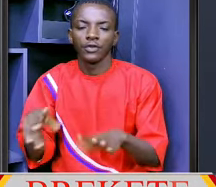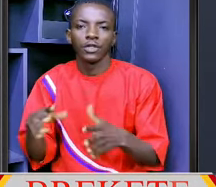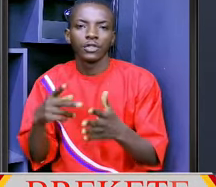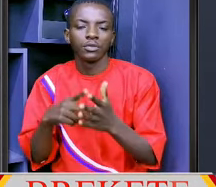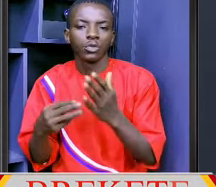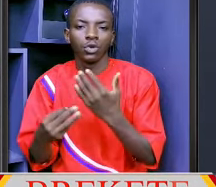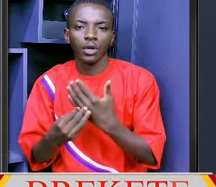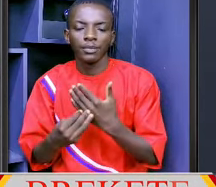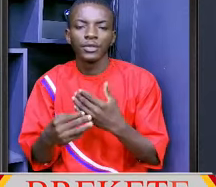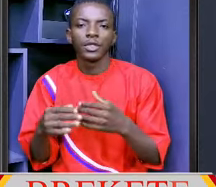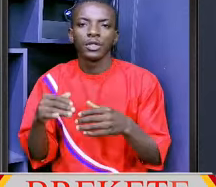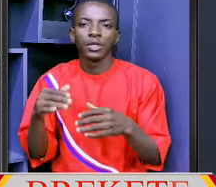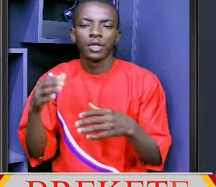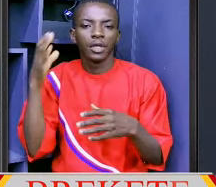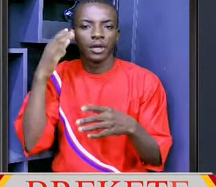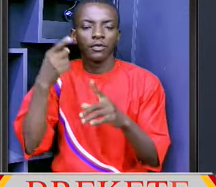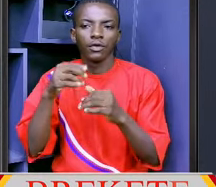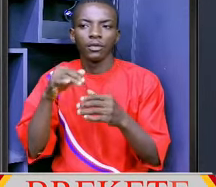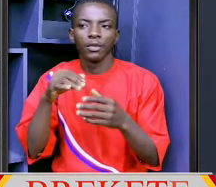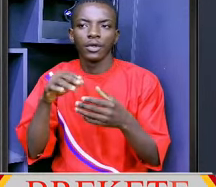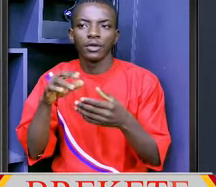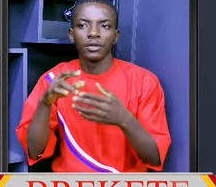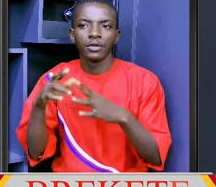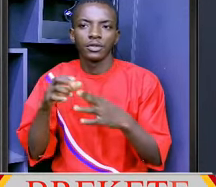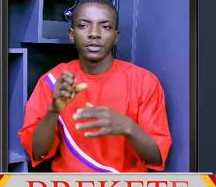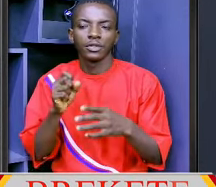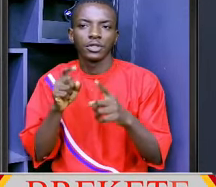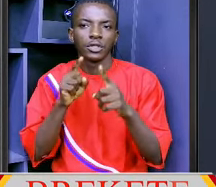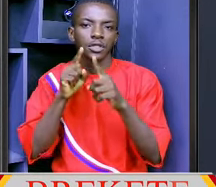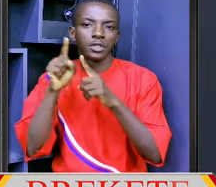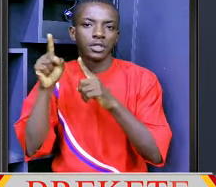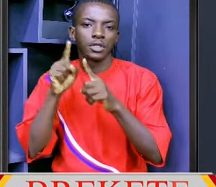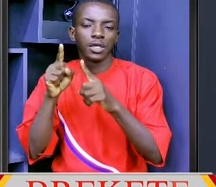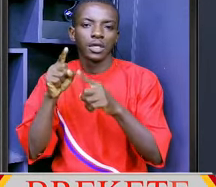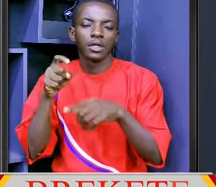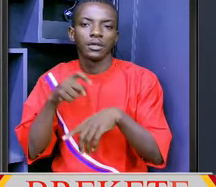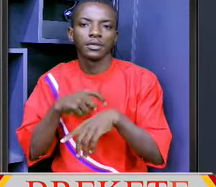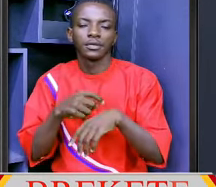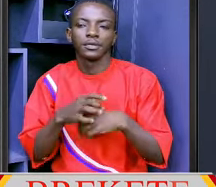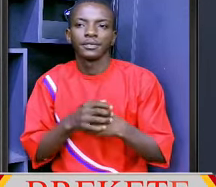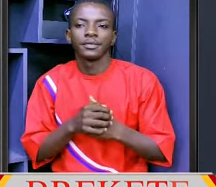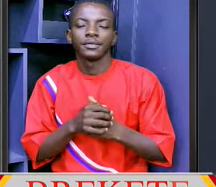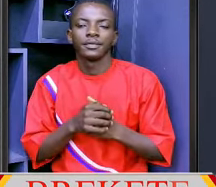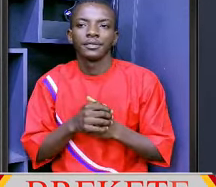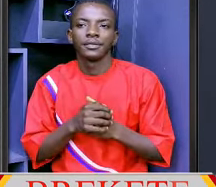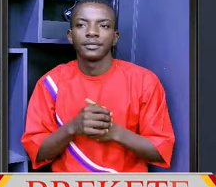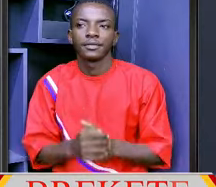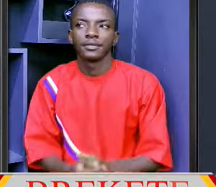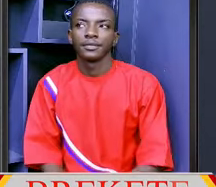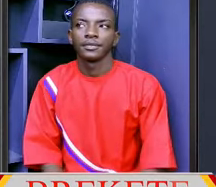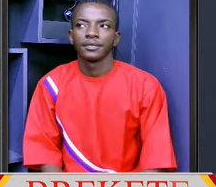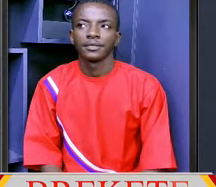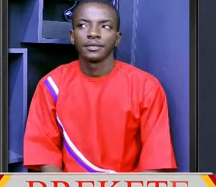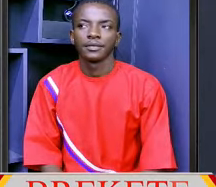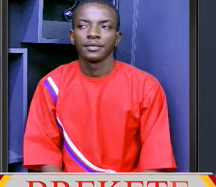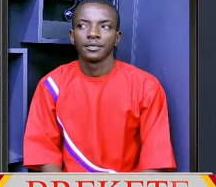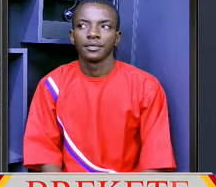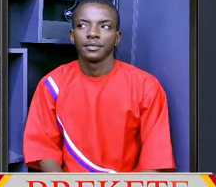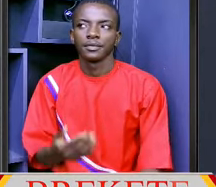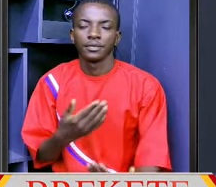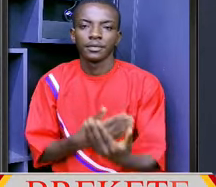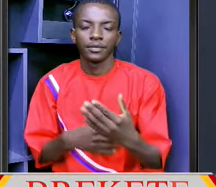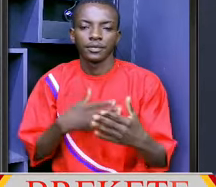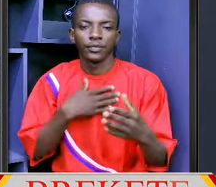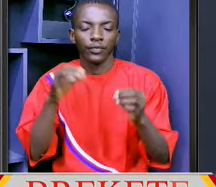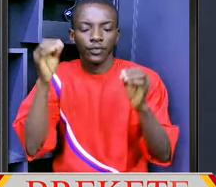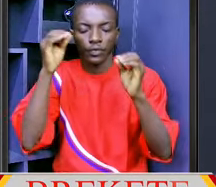hear from our partners, star of the moment, the Star Times. Quickly, please. Good morning, my